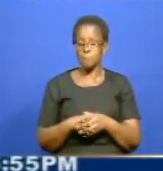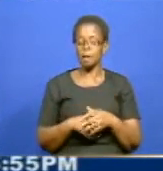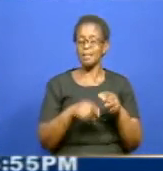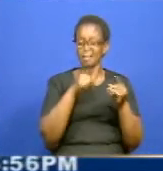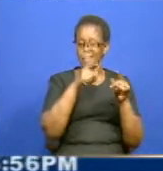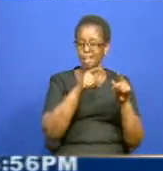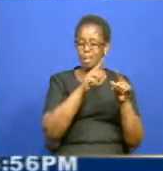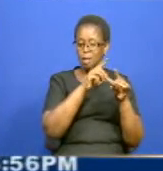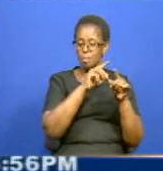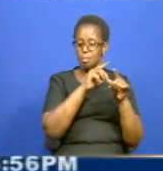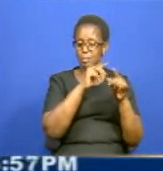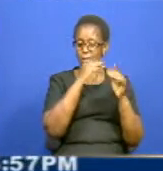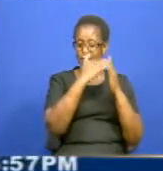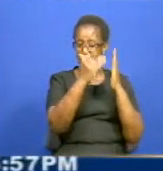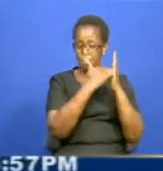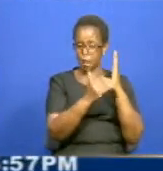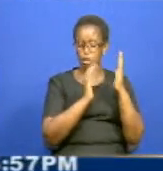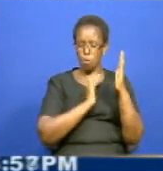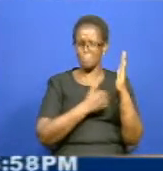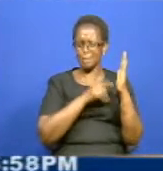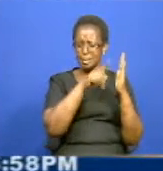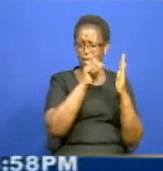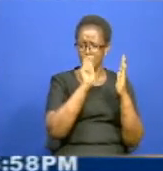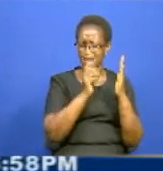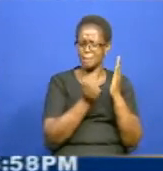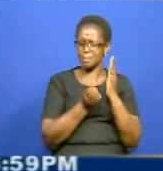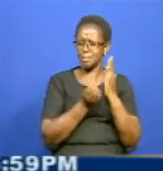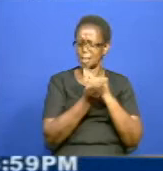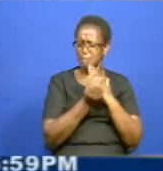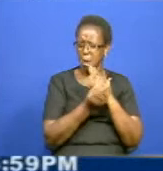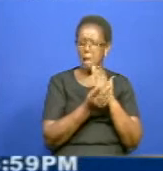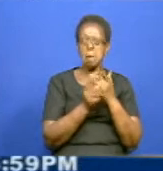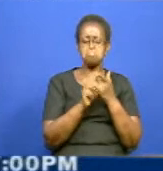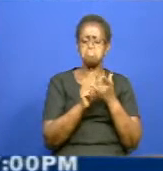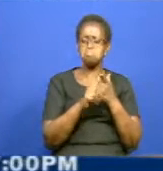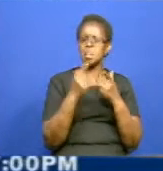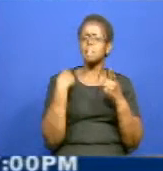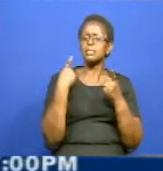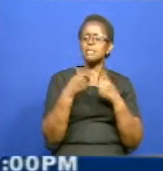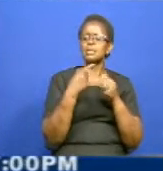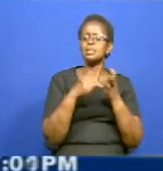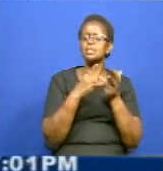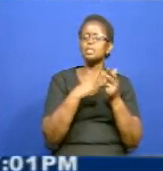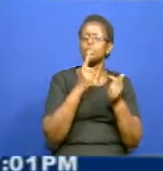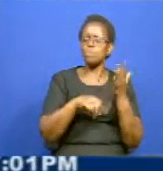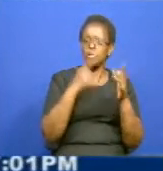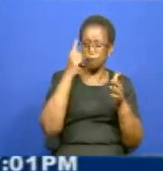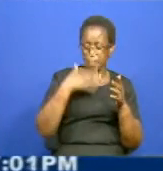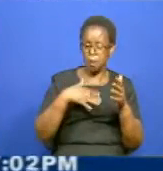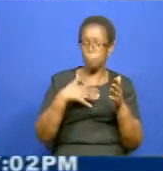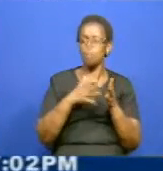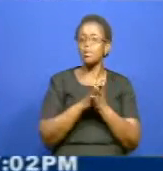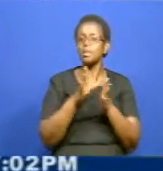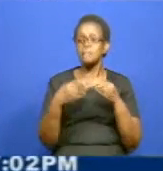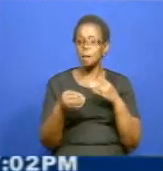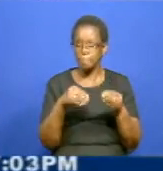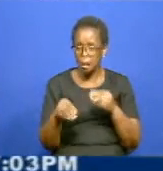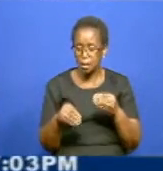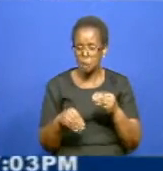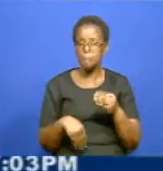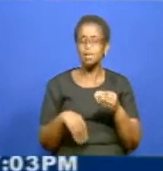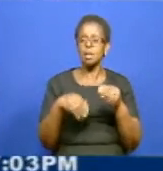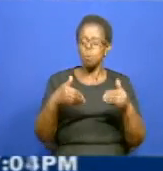should, 1, provide statistics of persons with disabilities, that is PWDs, and